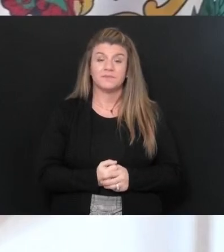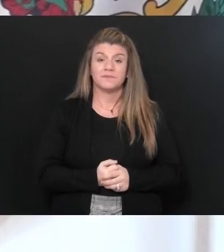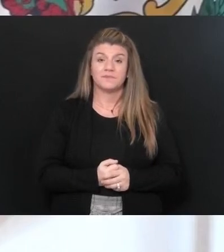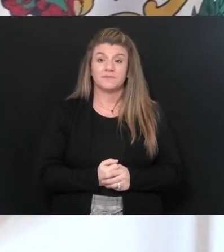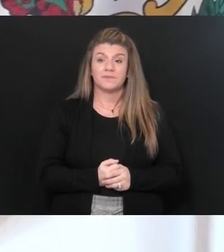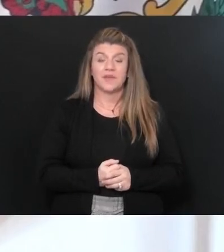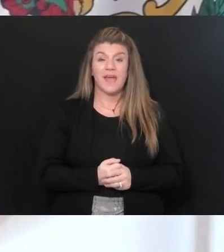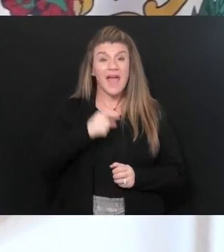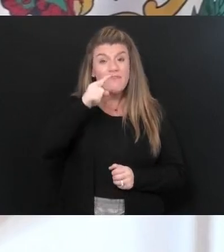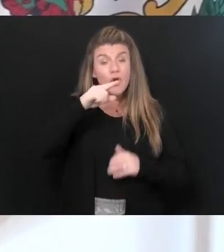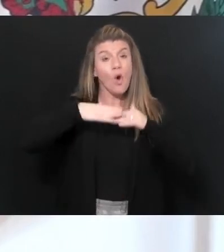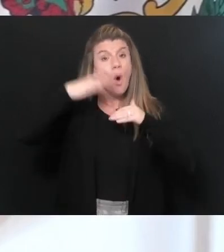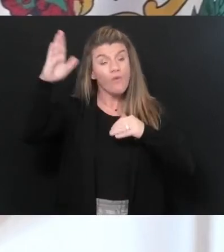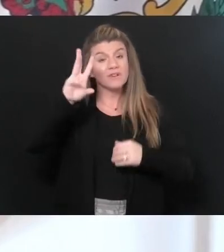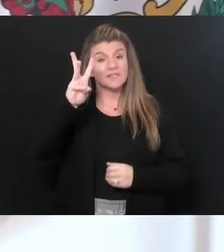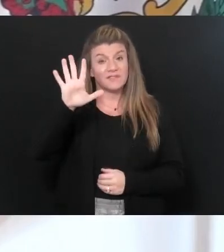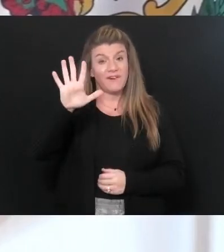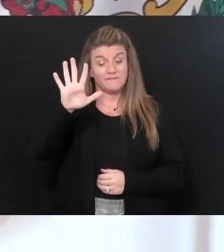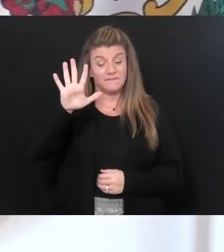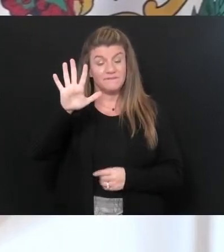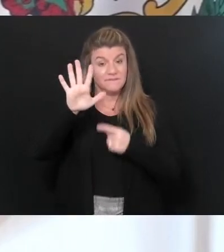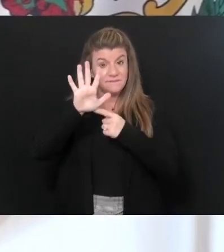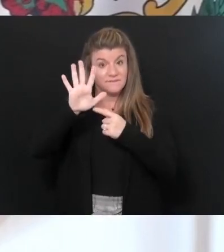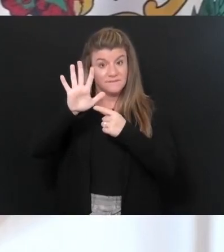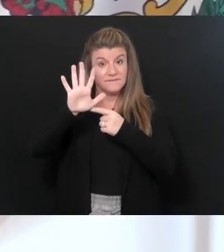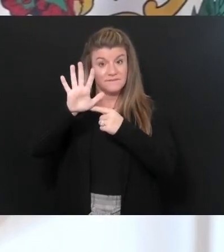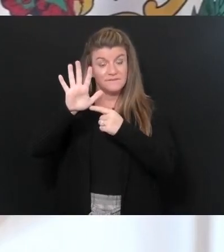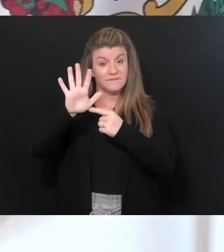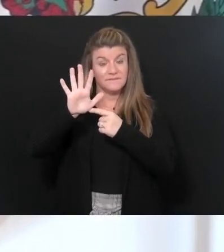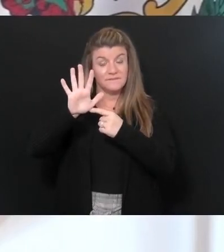If you're 65 years of age